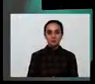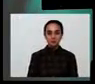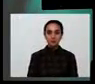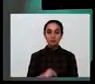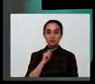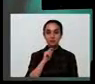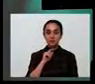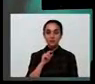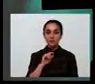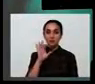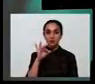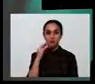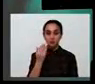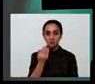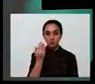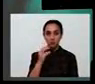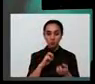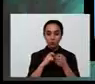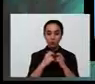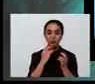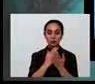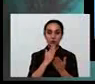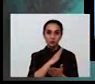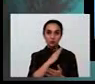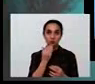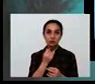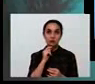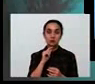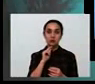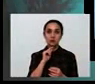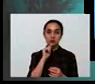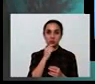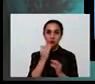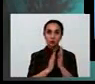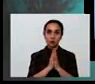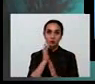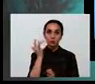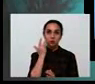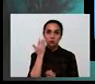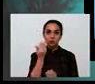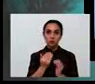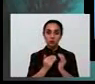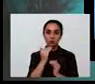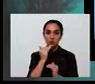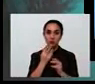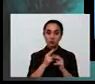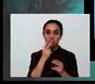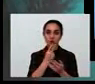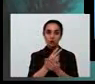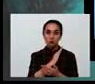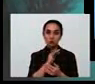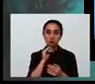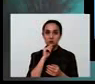o'quvchilar, ijtimoiy muammolar ham mavjud edi. Albatta, bu o'sha iqtisodiy o'sishning muntazam yuqoriligiga qaramasdan, ya'ni